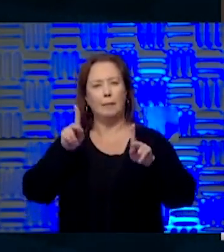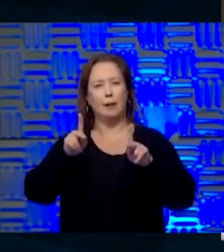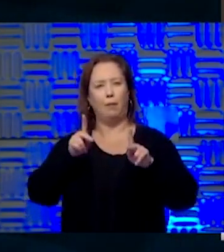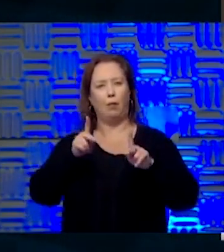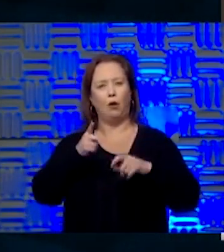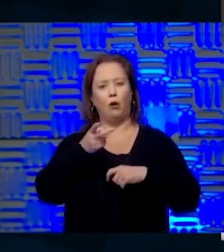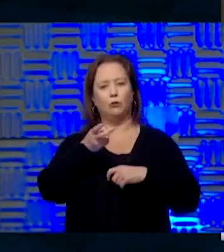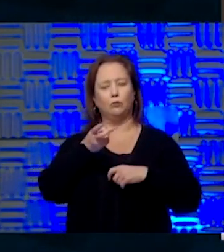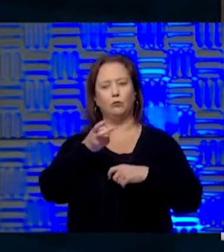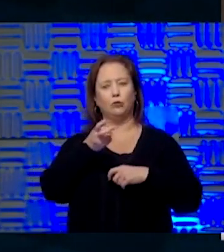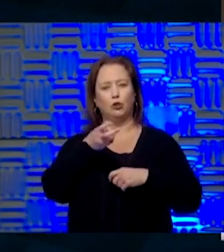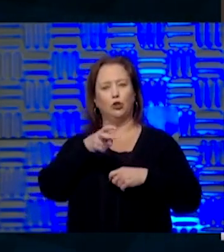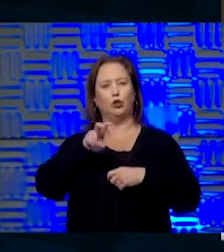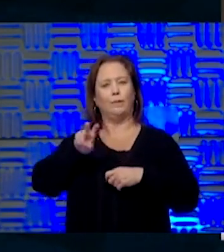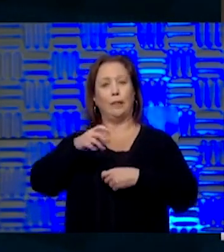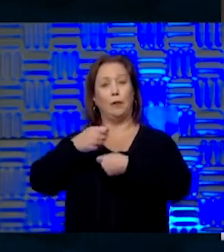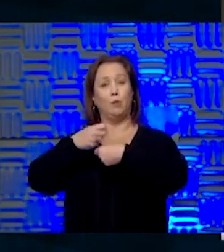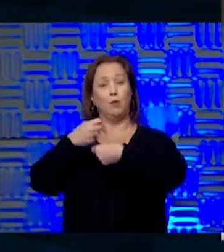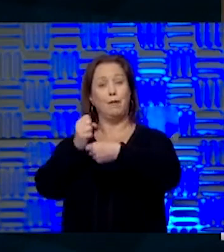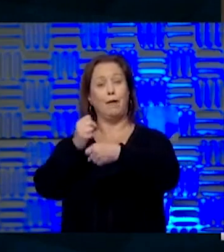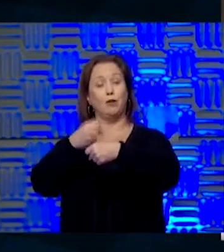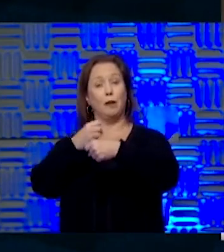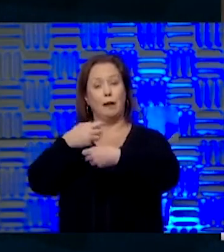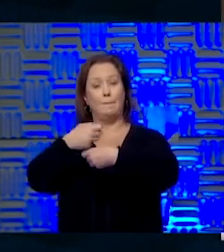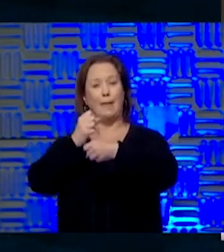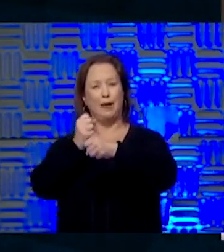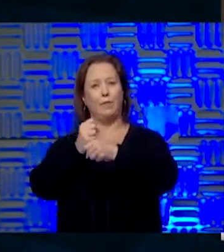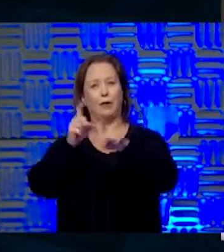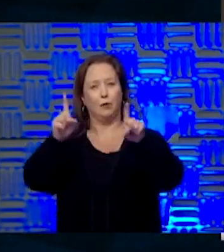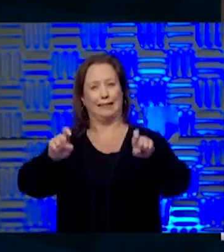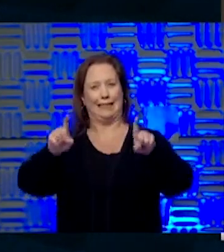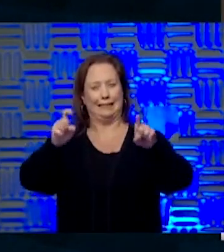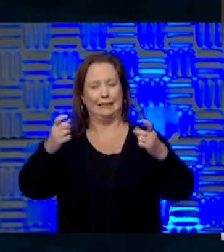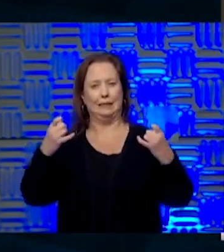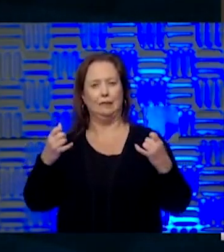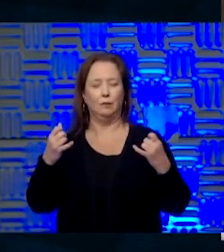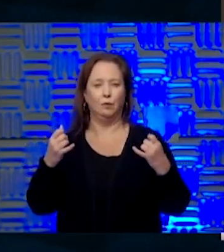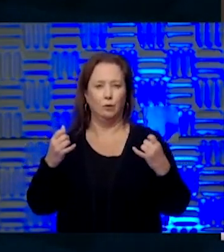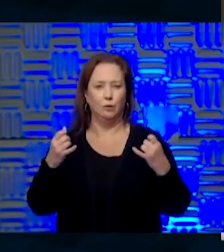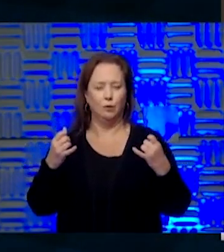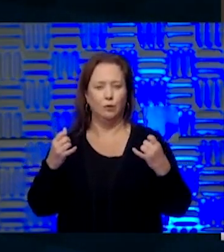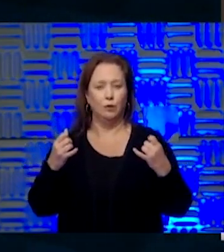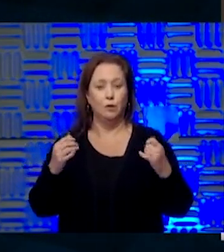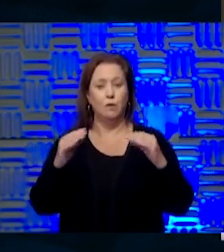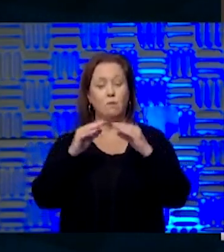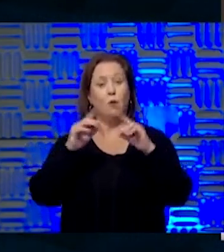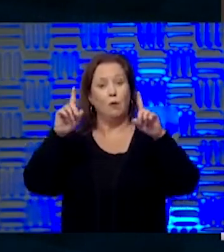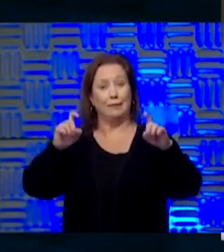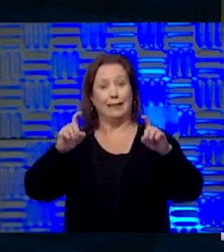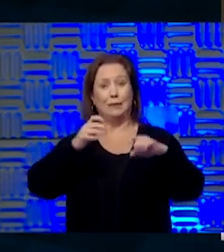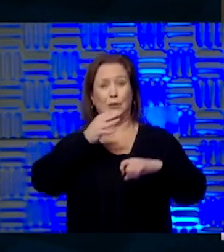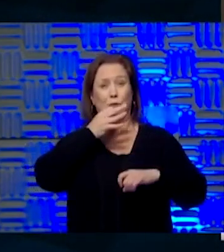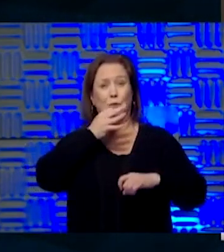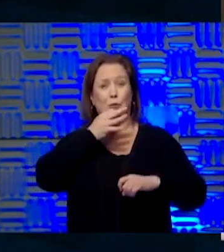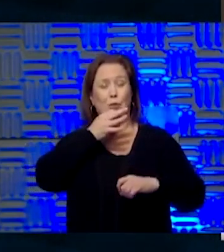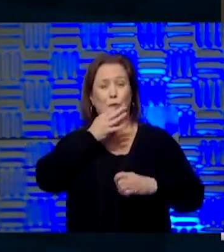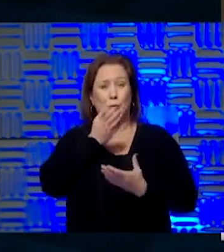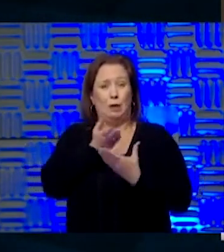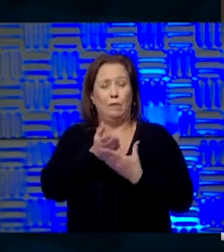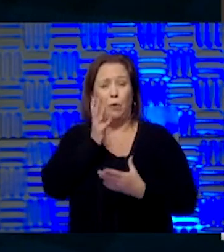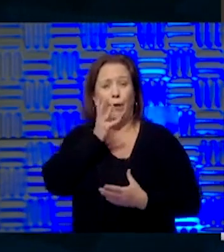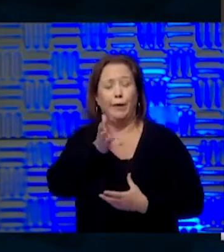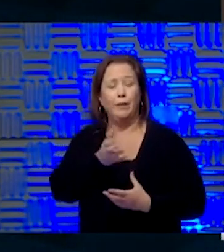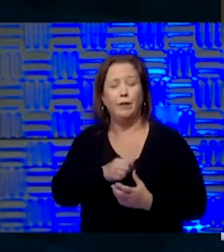shifting their production to the capability of manufacturing tests, and more tests are coming. One of the things that we were able